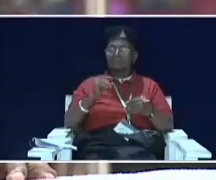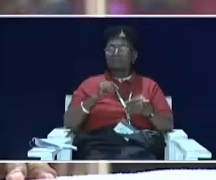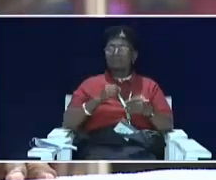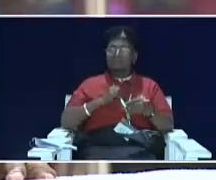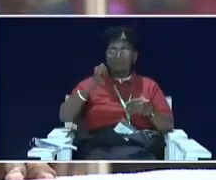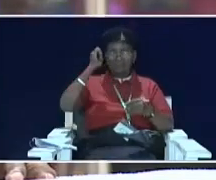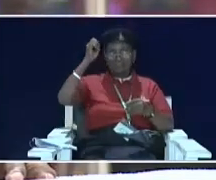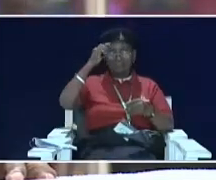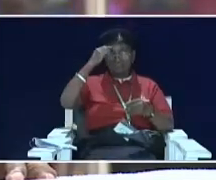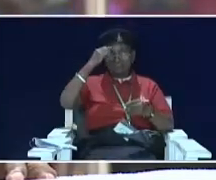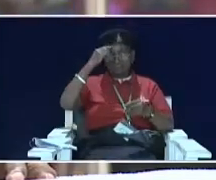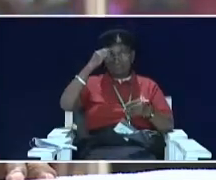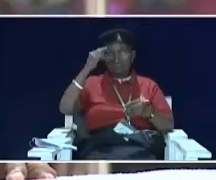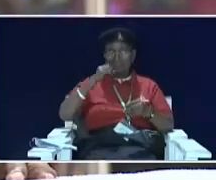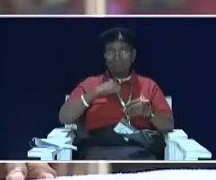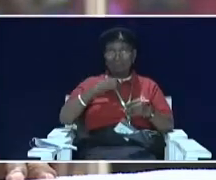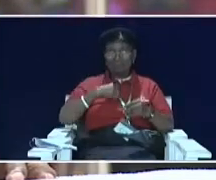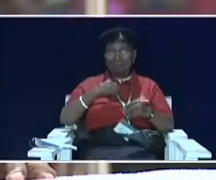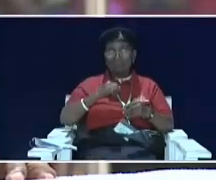worker.